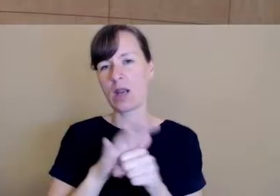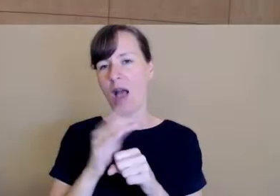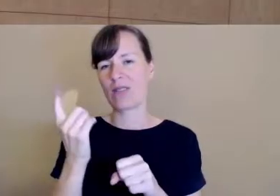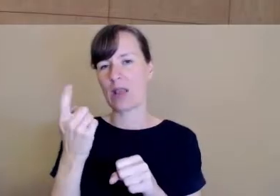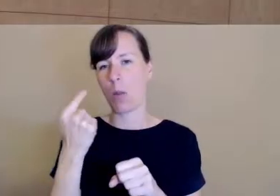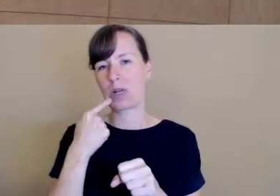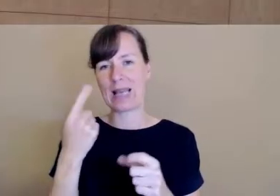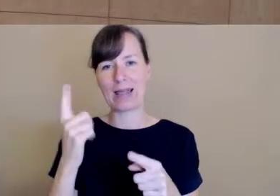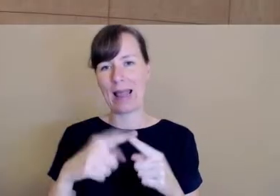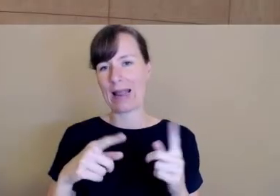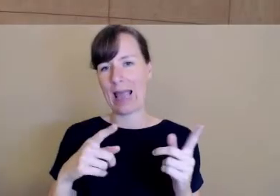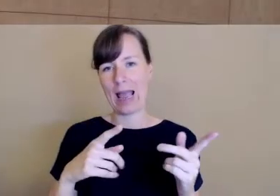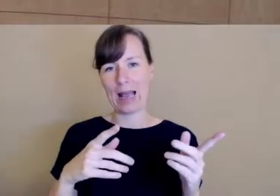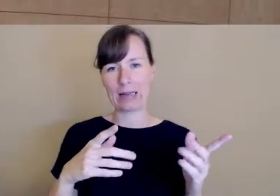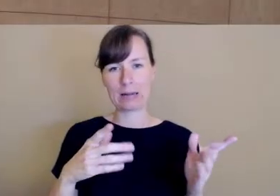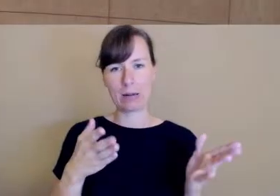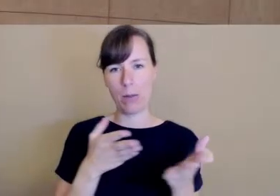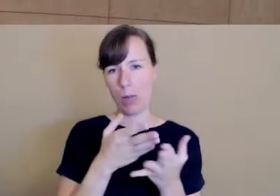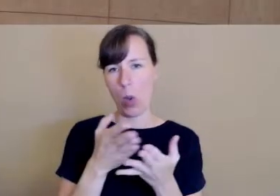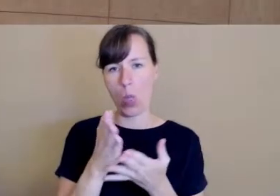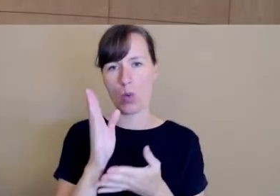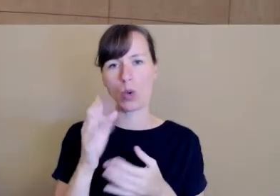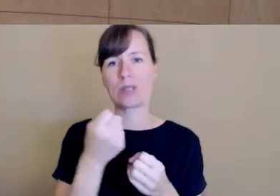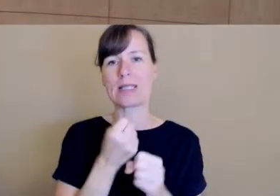it through safely.